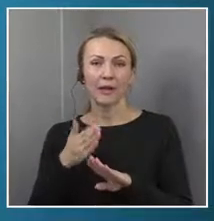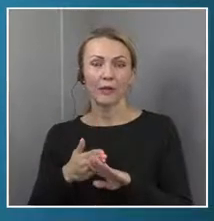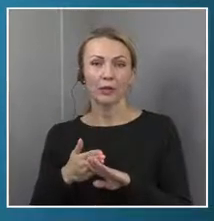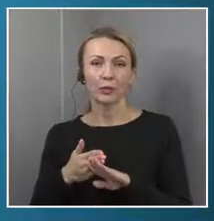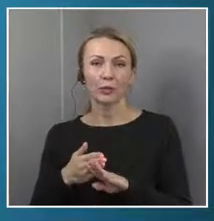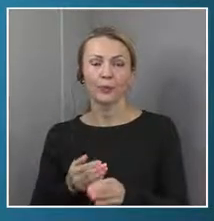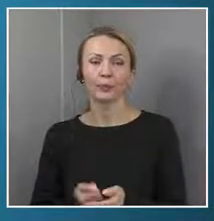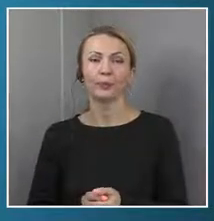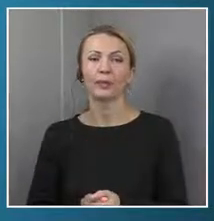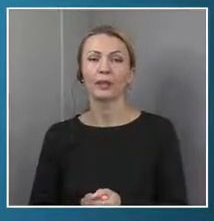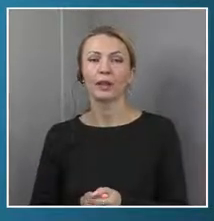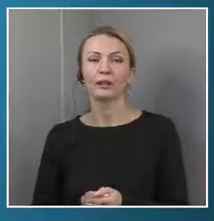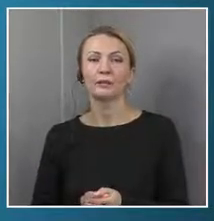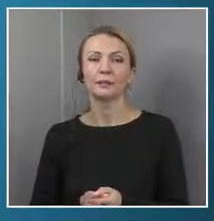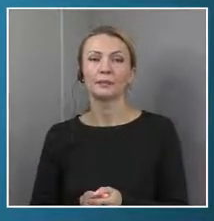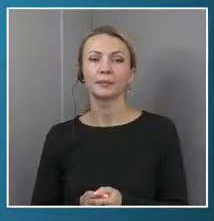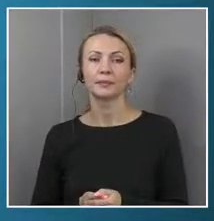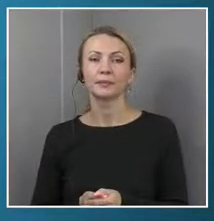the UK.